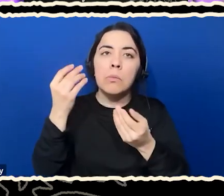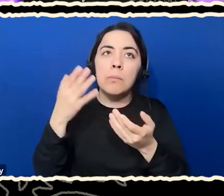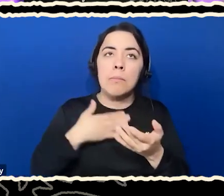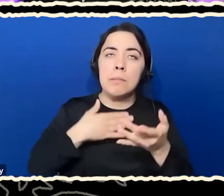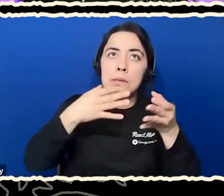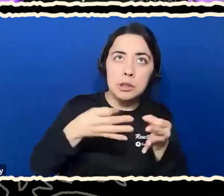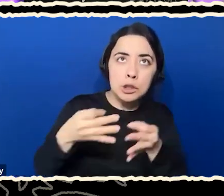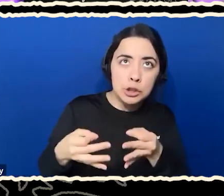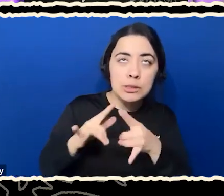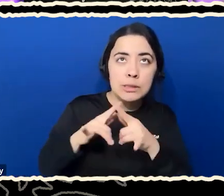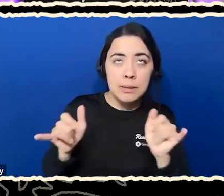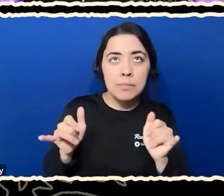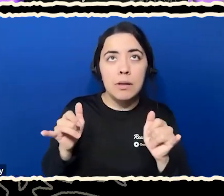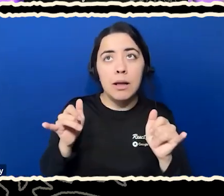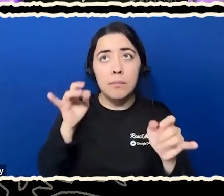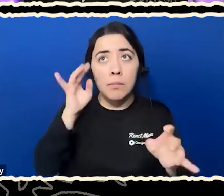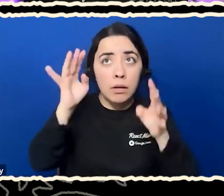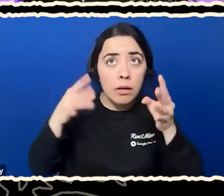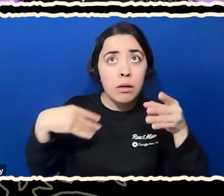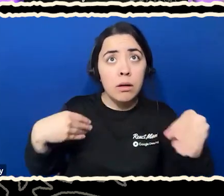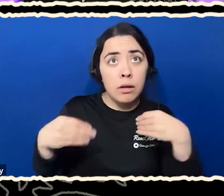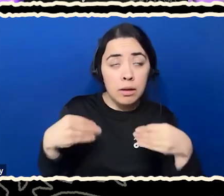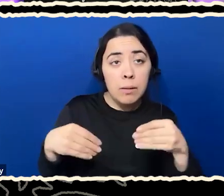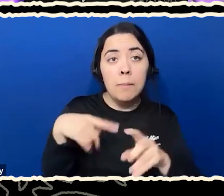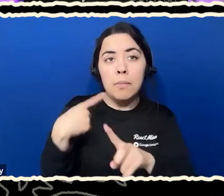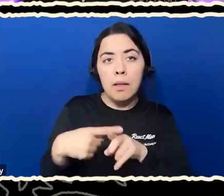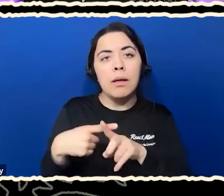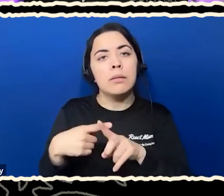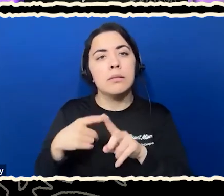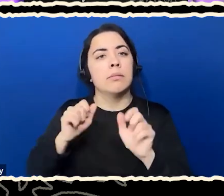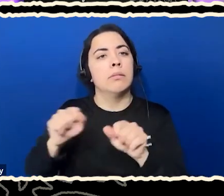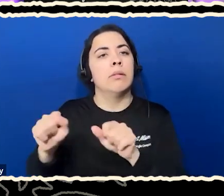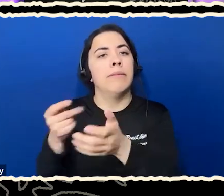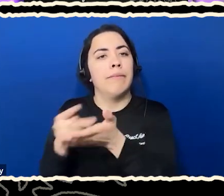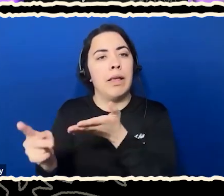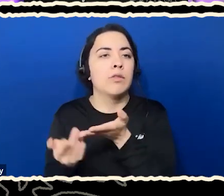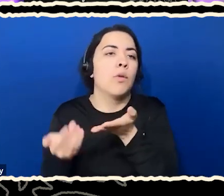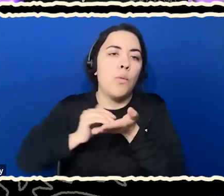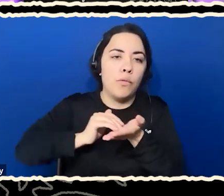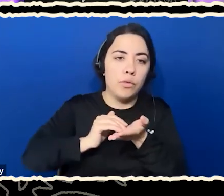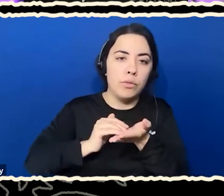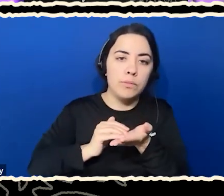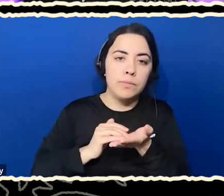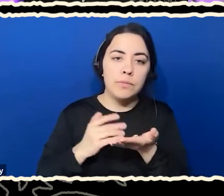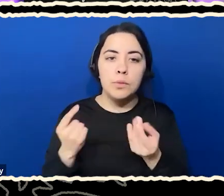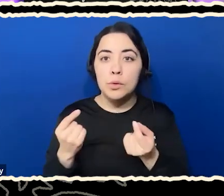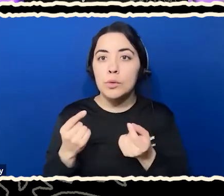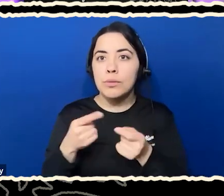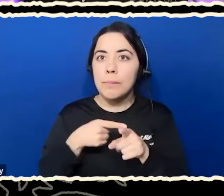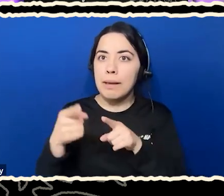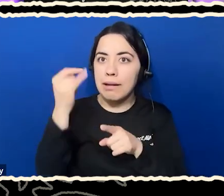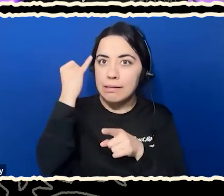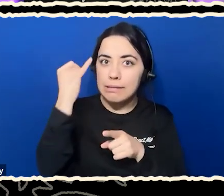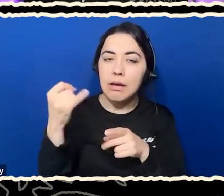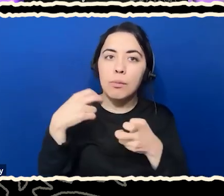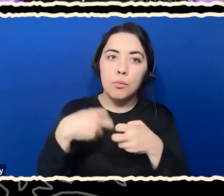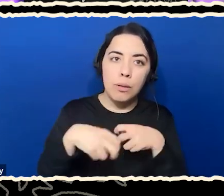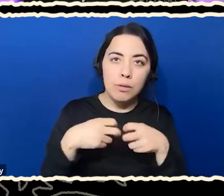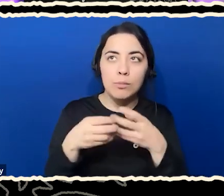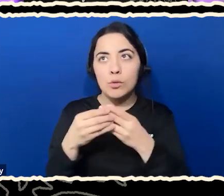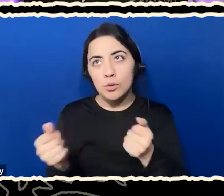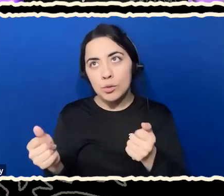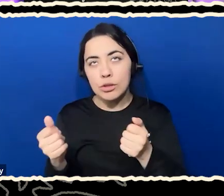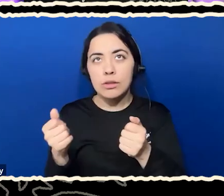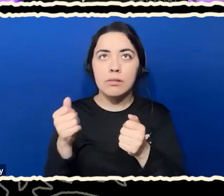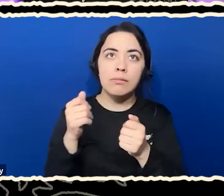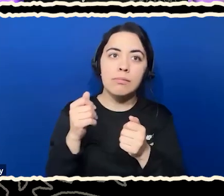allowing yourself to fail and start over. Okay, but so far we only got the main idea. Like we covered the problem, we covered the solution we went